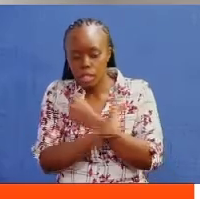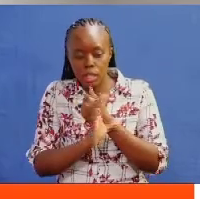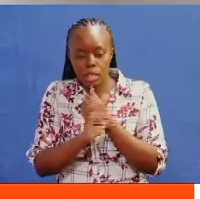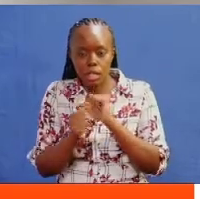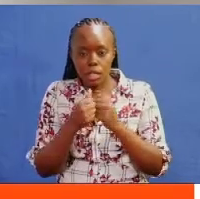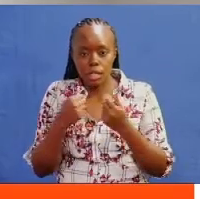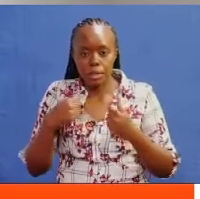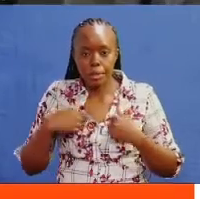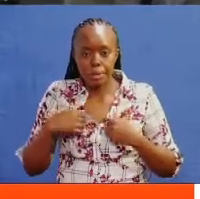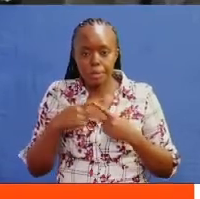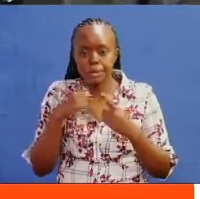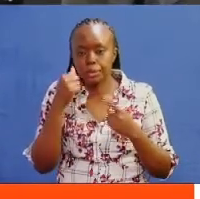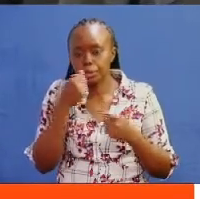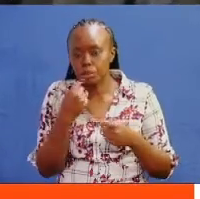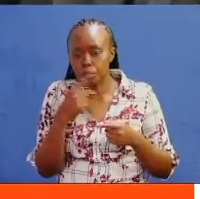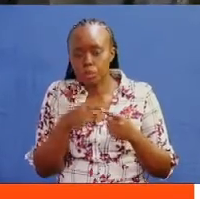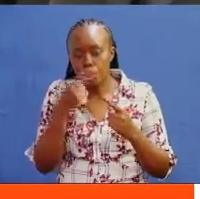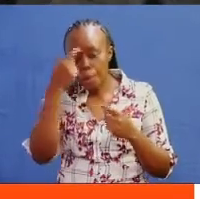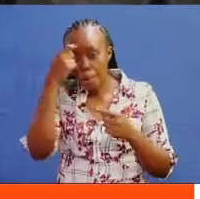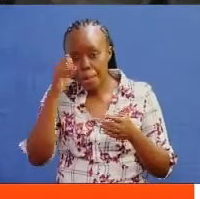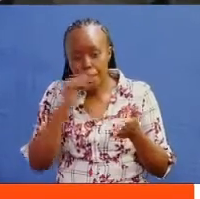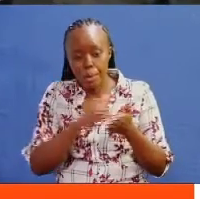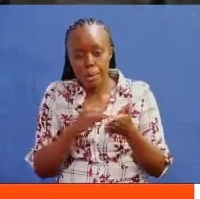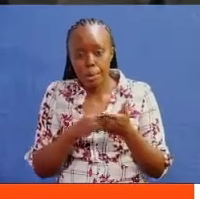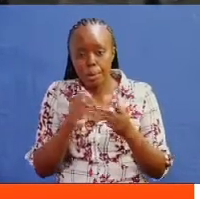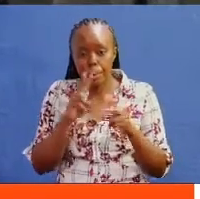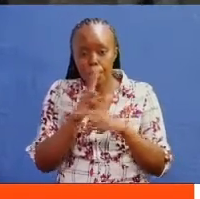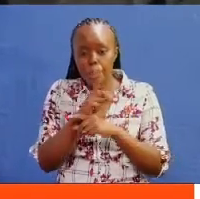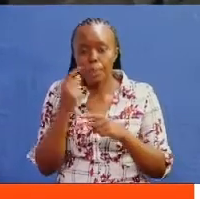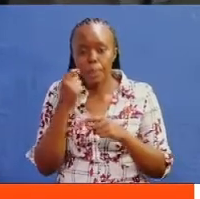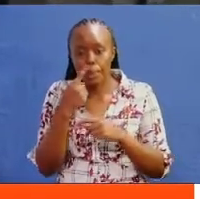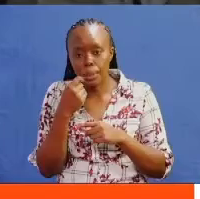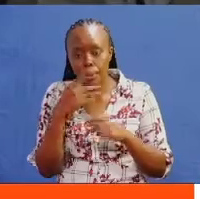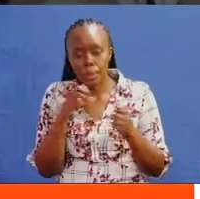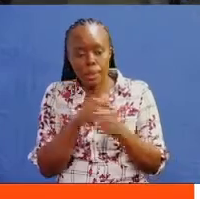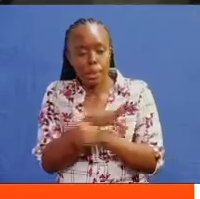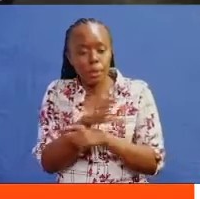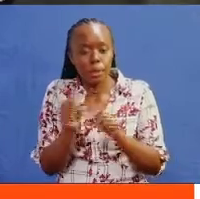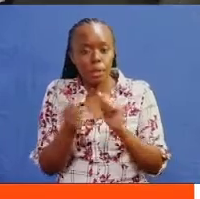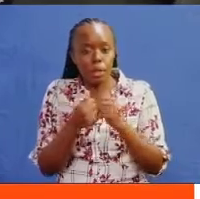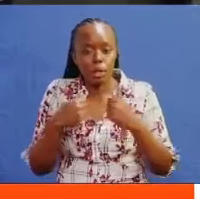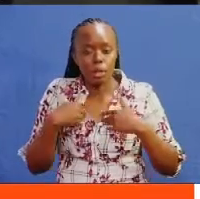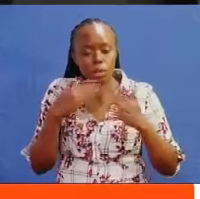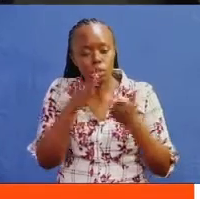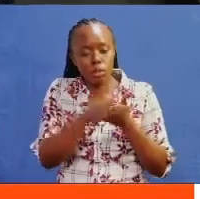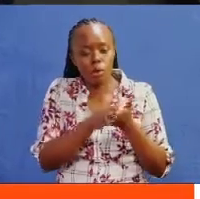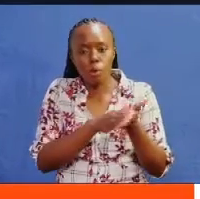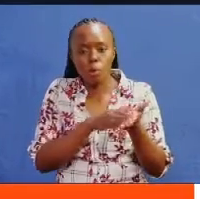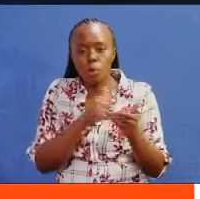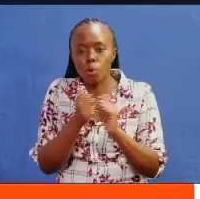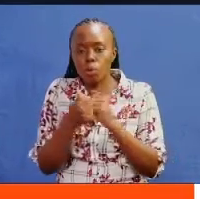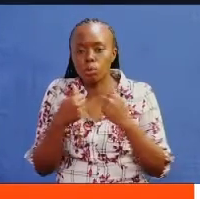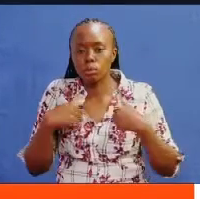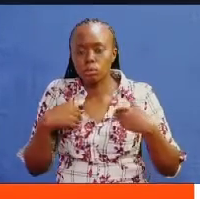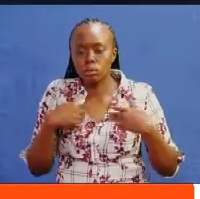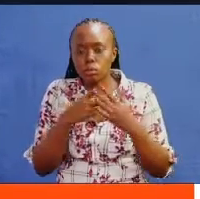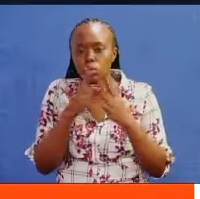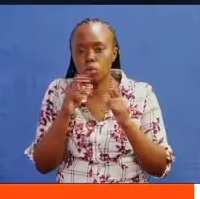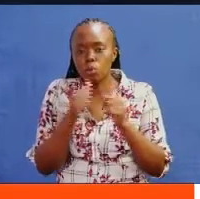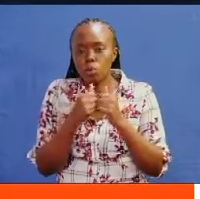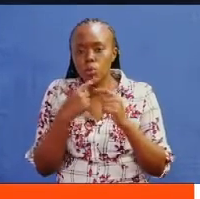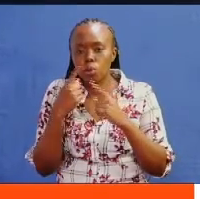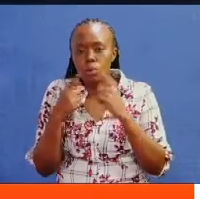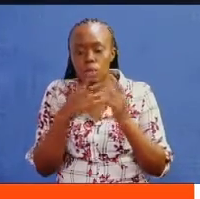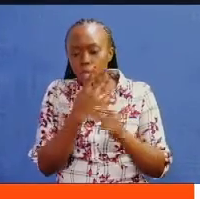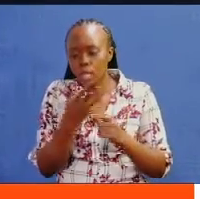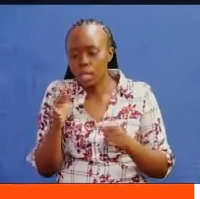on the COVAX facility for its vaccine supplies. Despite the slow rollout of coronavirus vaccination,